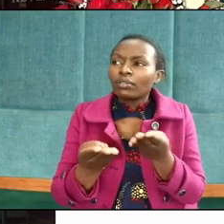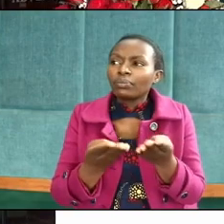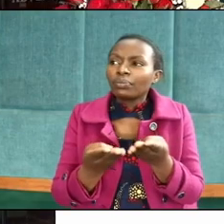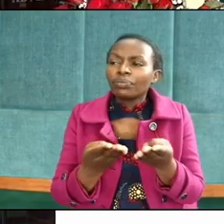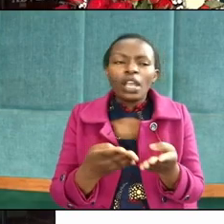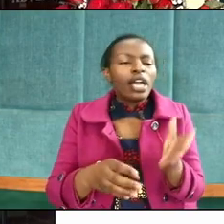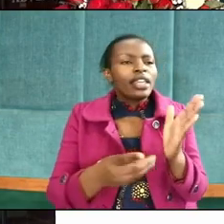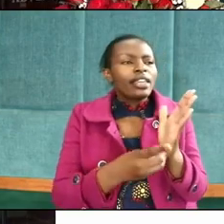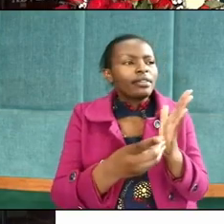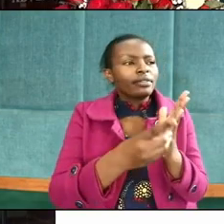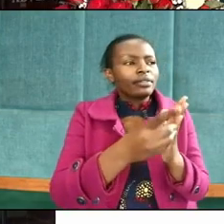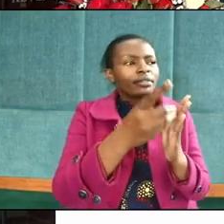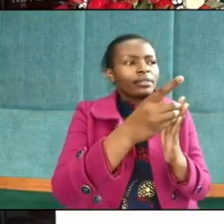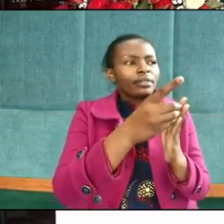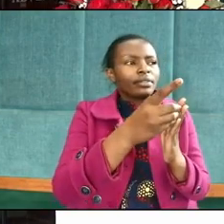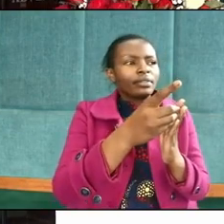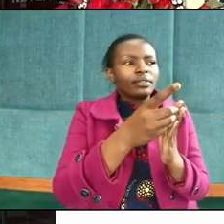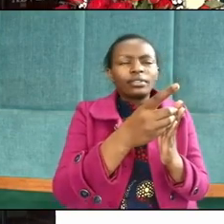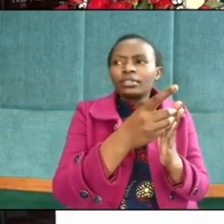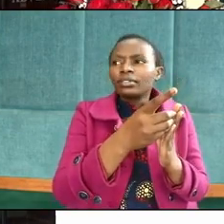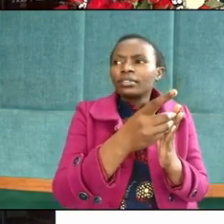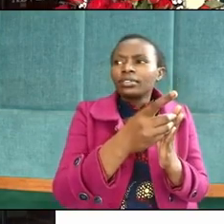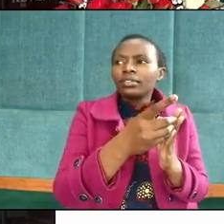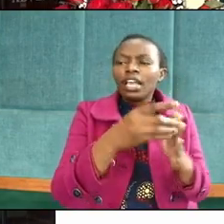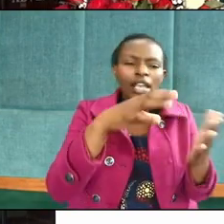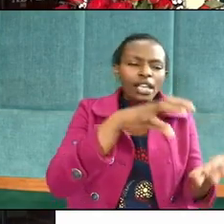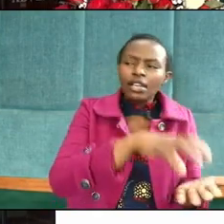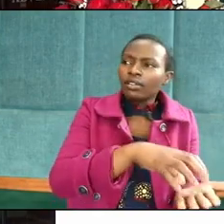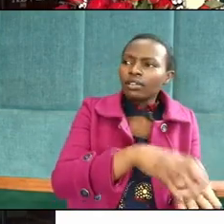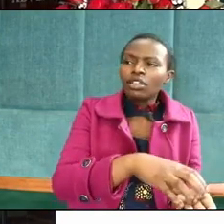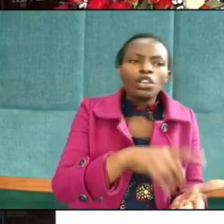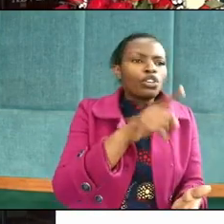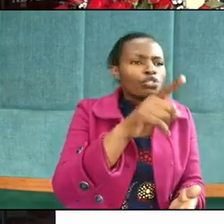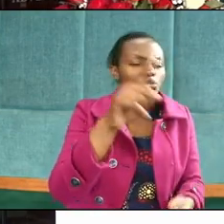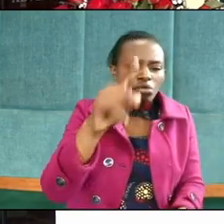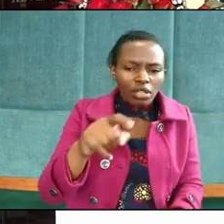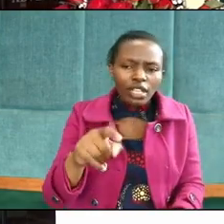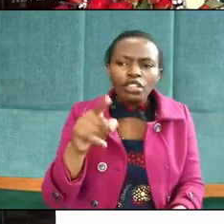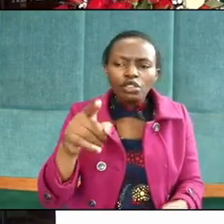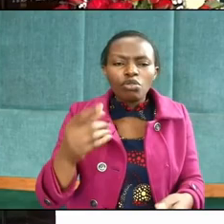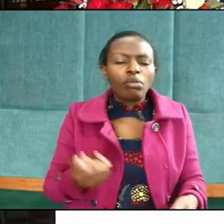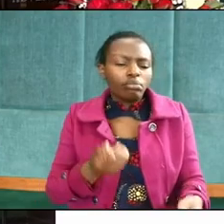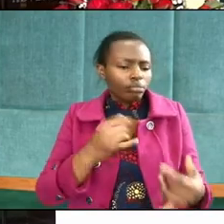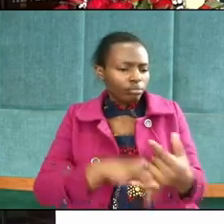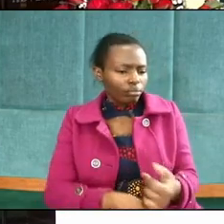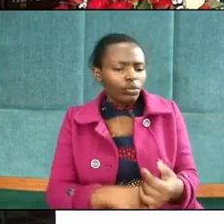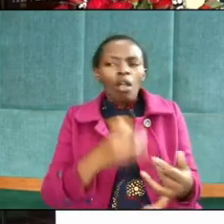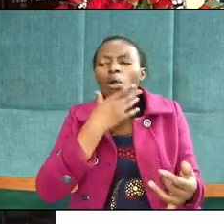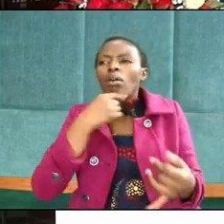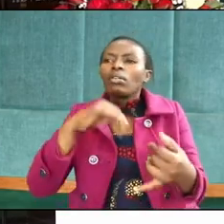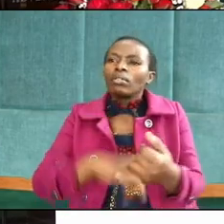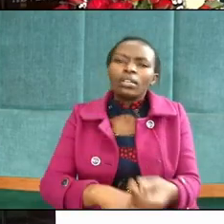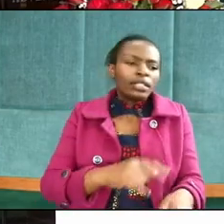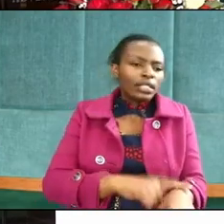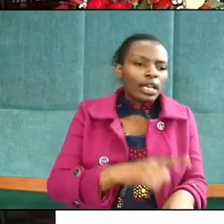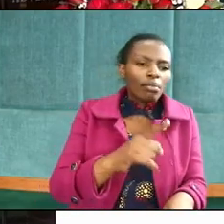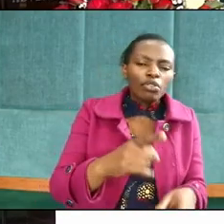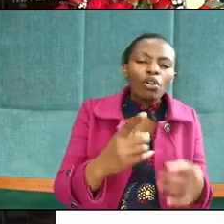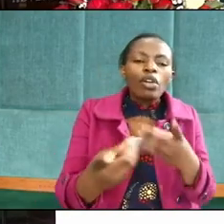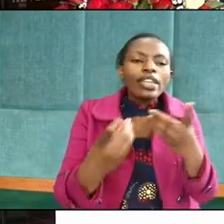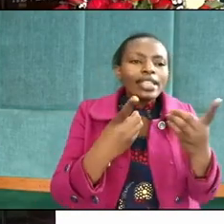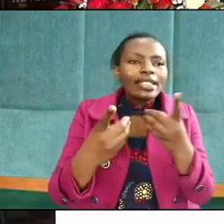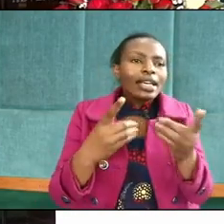Developmental discrepancies. You need a spouse when it comes to matters of discussion.